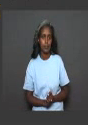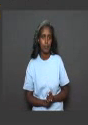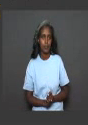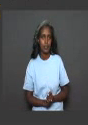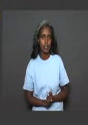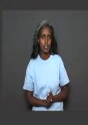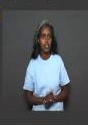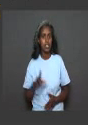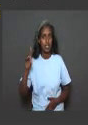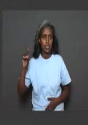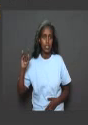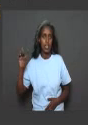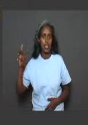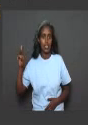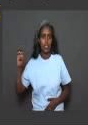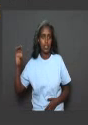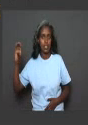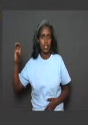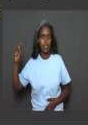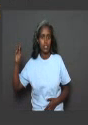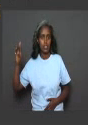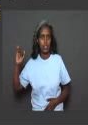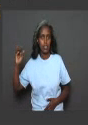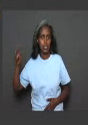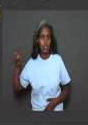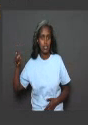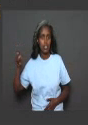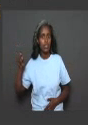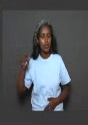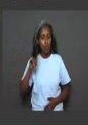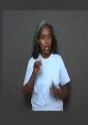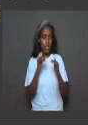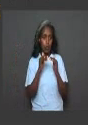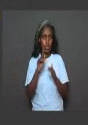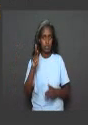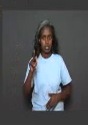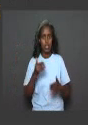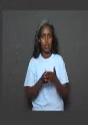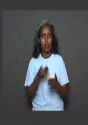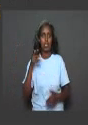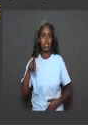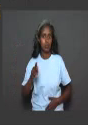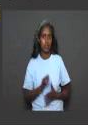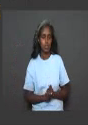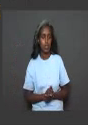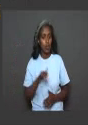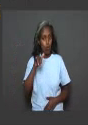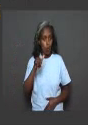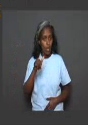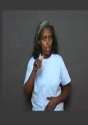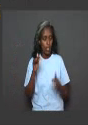The directrix is y equals k minus p, so